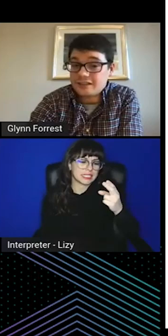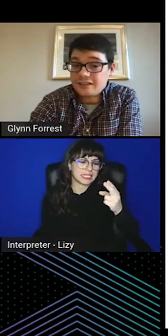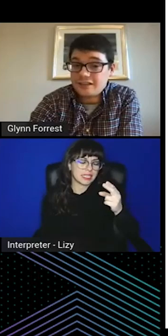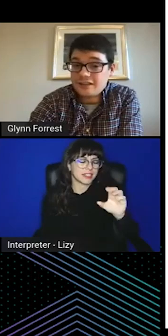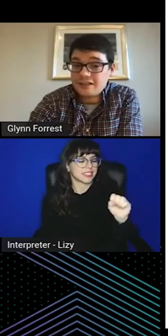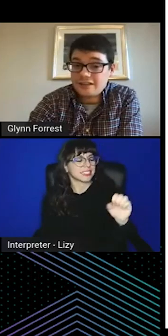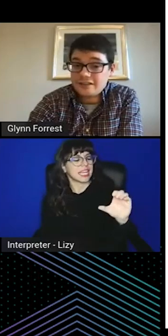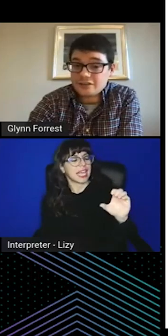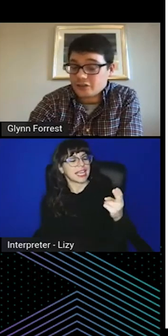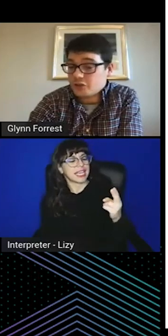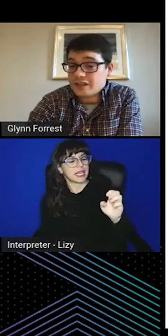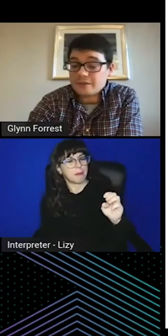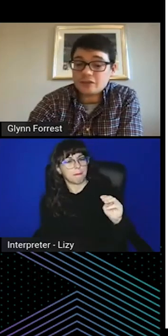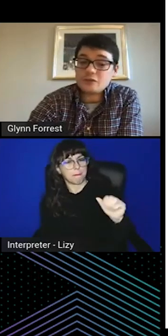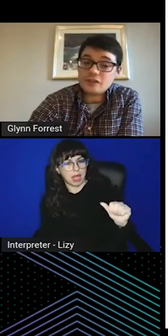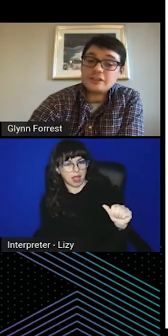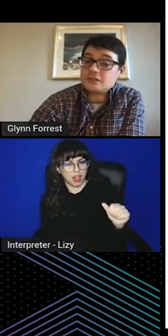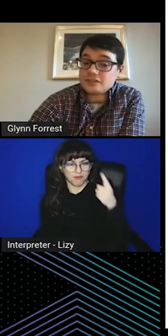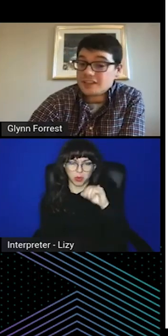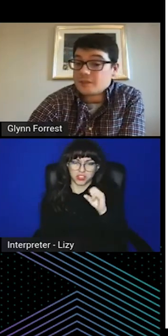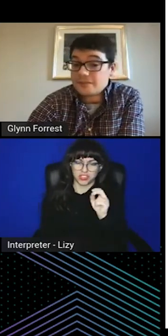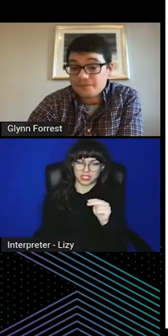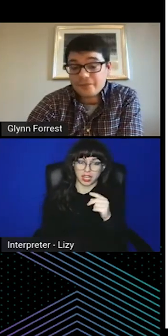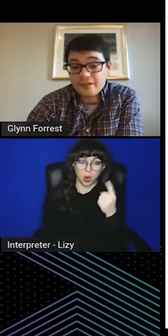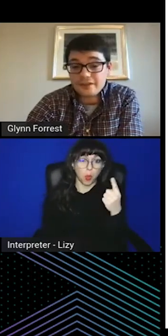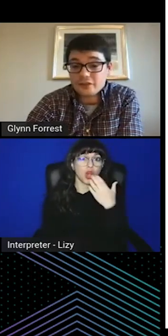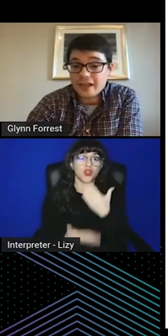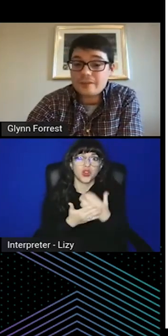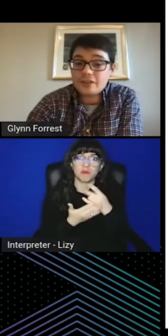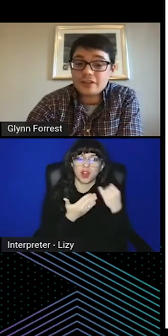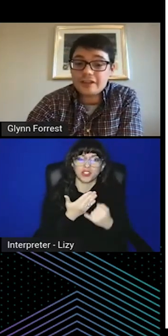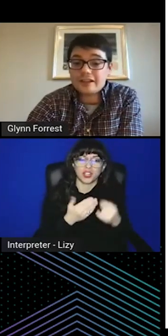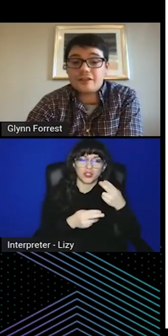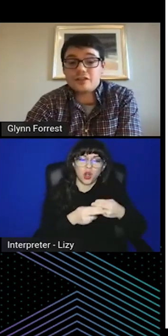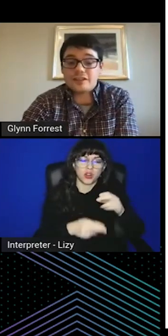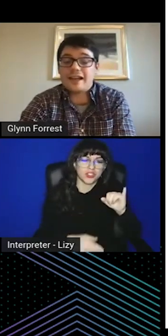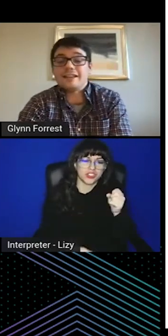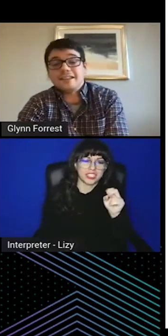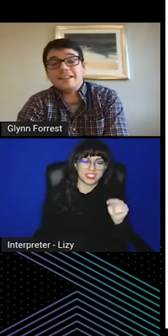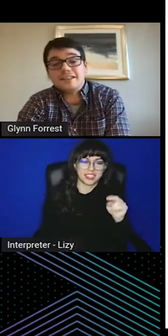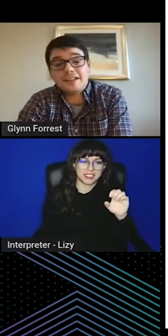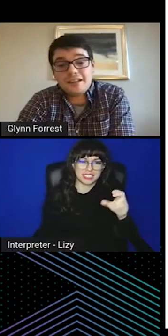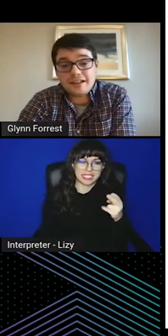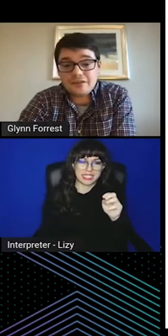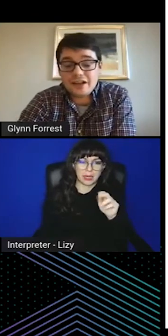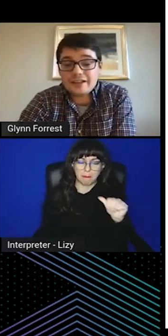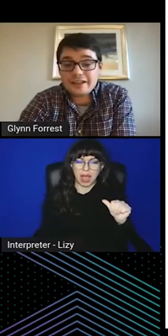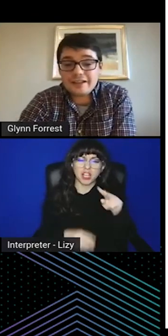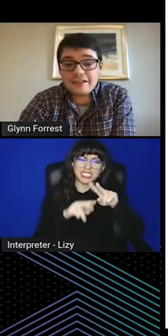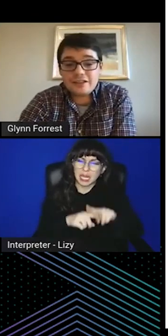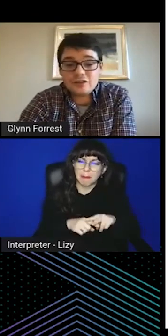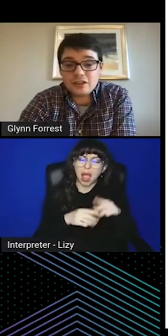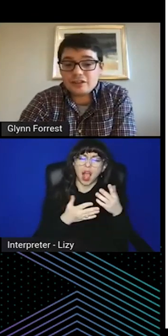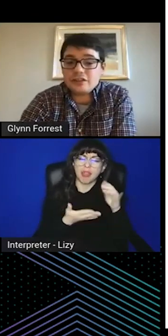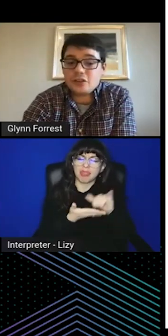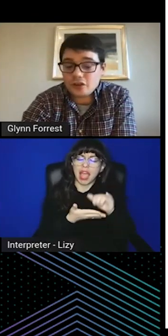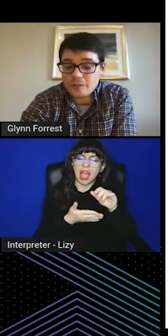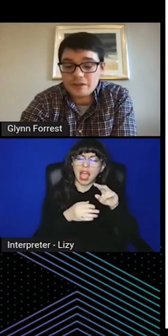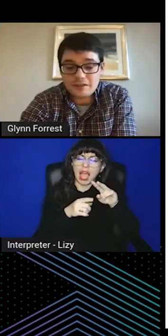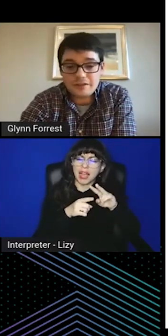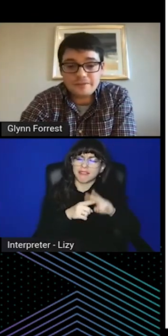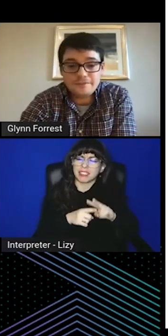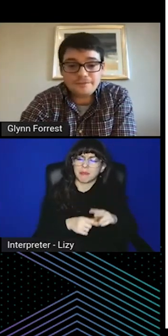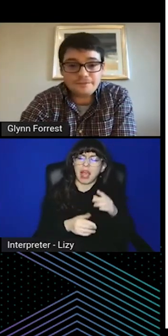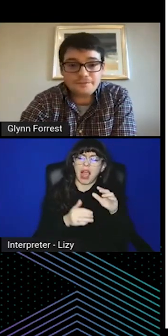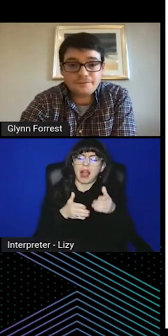project. It's got a good name. It's called JSON Schema, a vocabulary that allows you to annotate and validate JSON